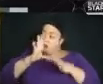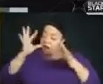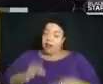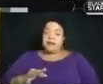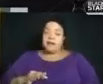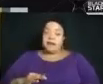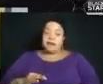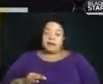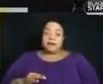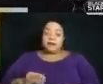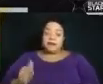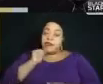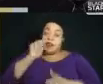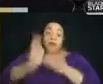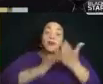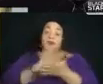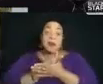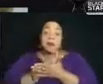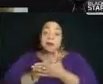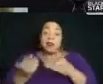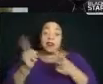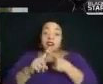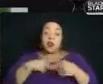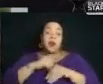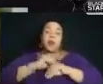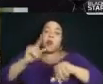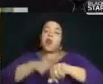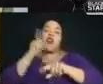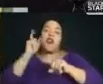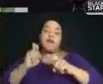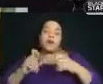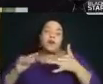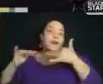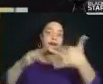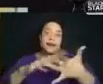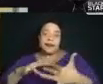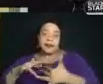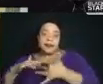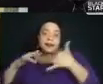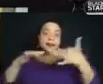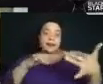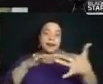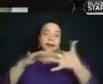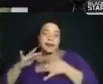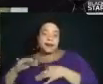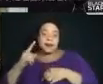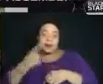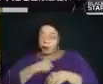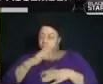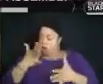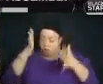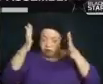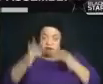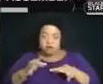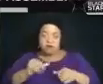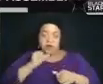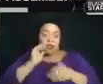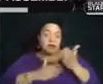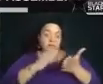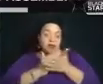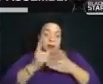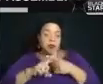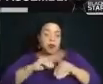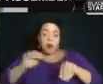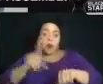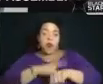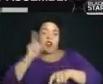fight. We are resolved not to stop until we no longer have breath to breathe or strength